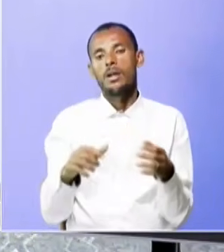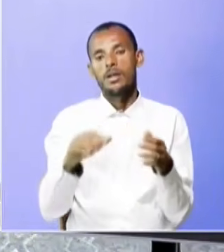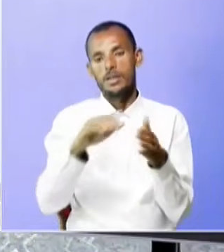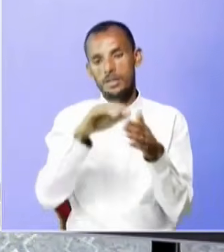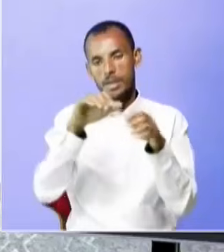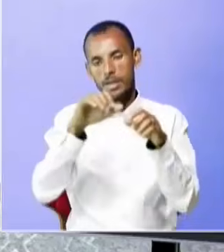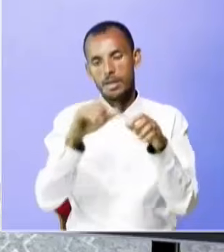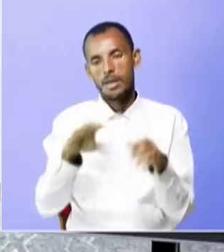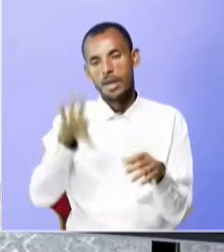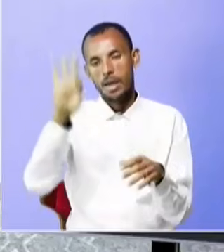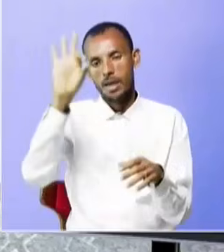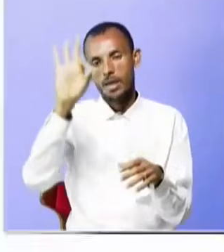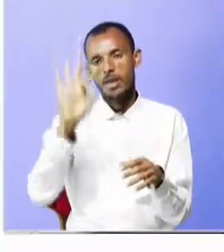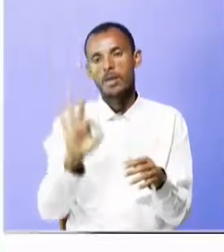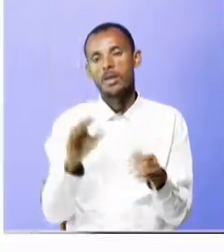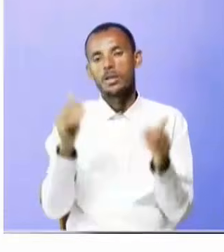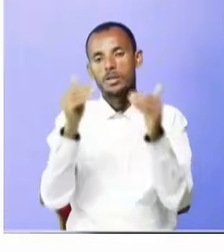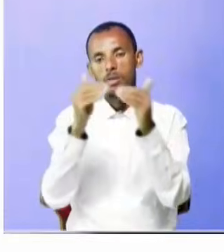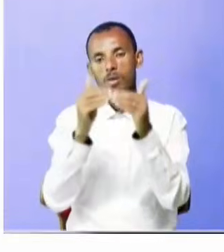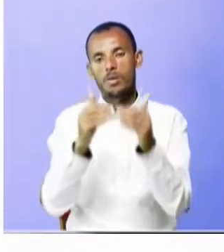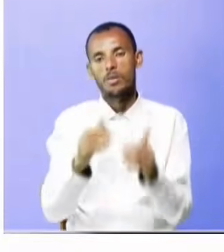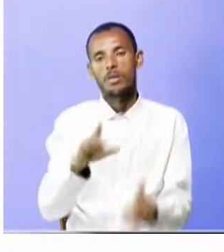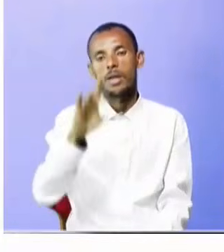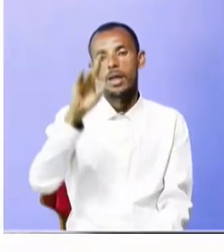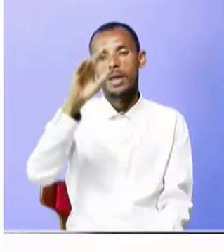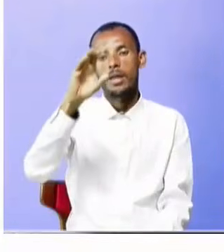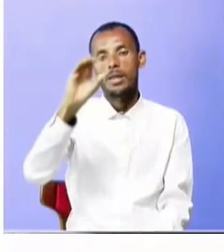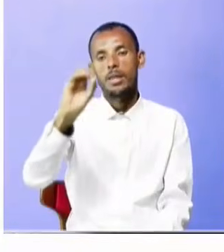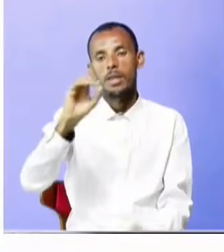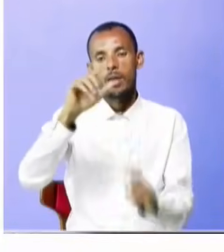area, is obtained, which is 80 pi